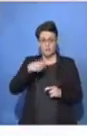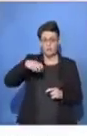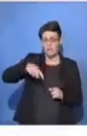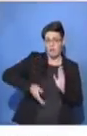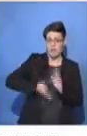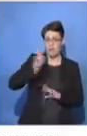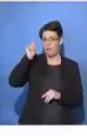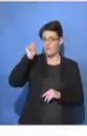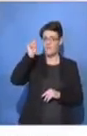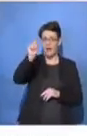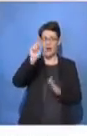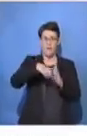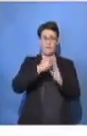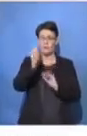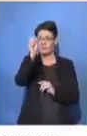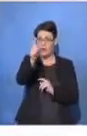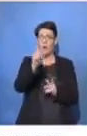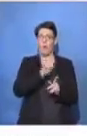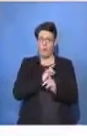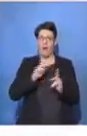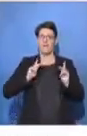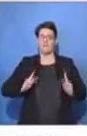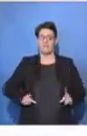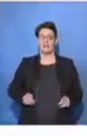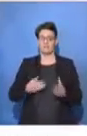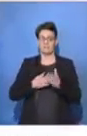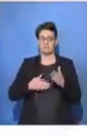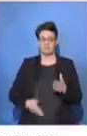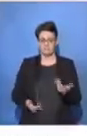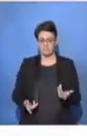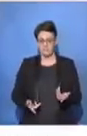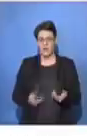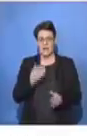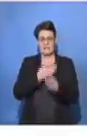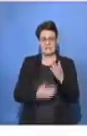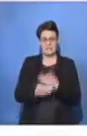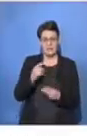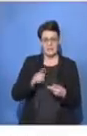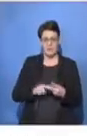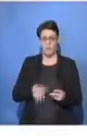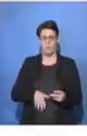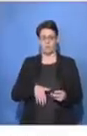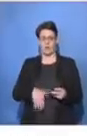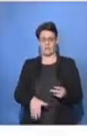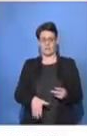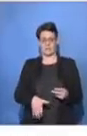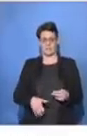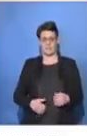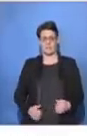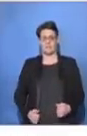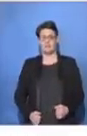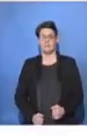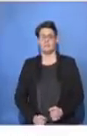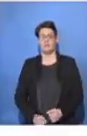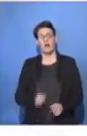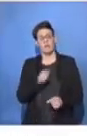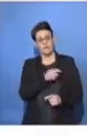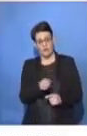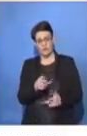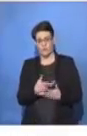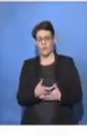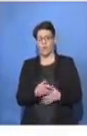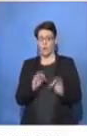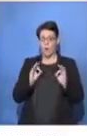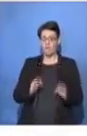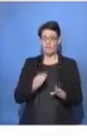their voting stations due to physical infirmity, disability, or pregnancy, and those on official